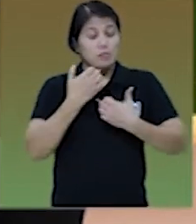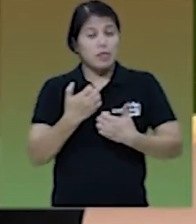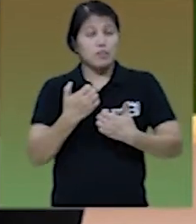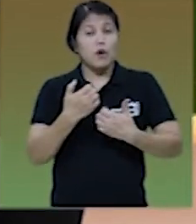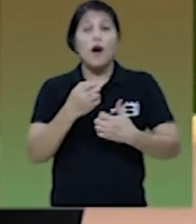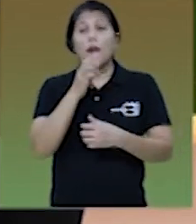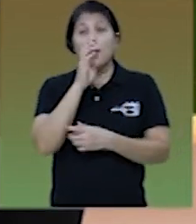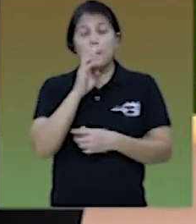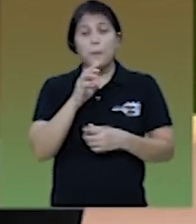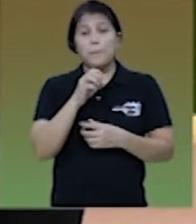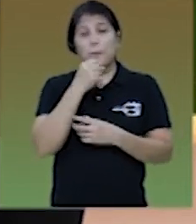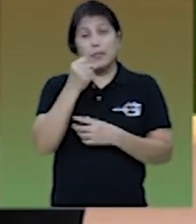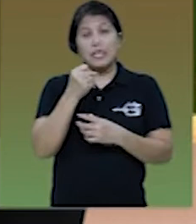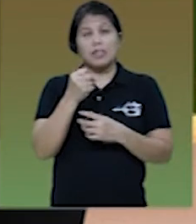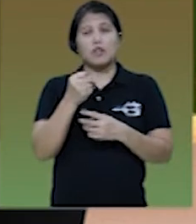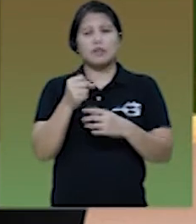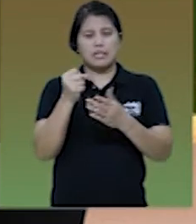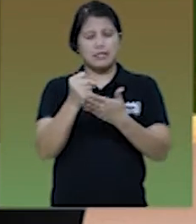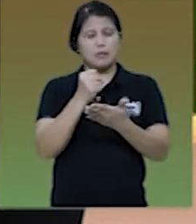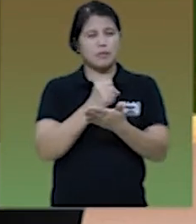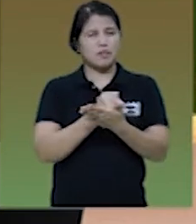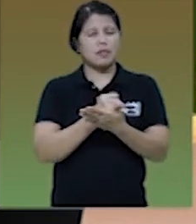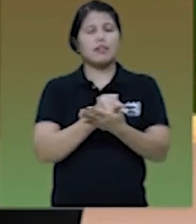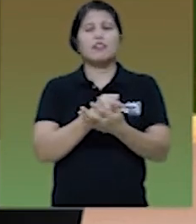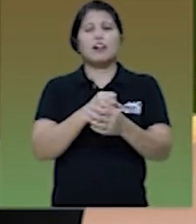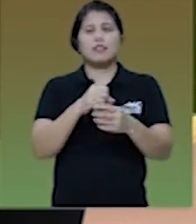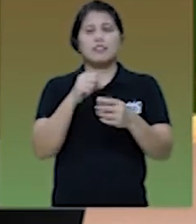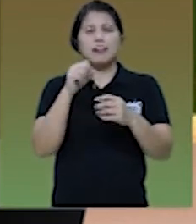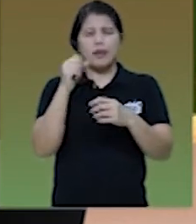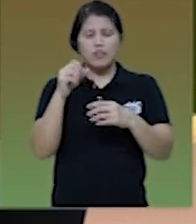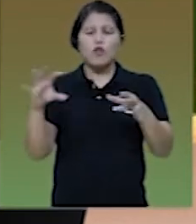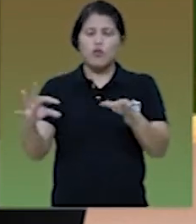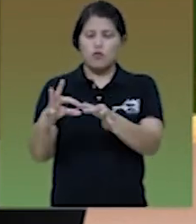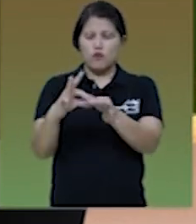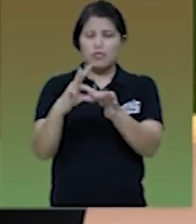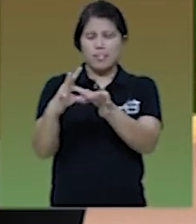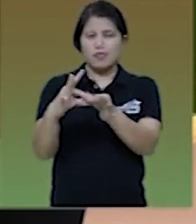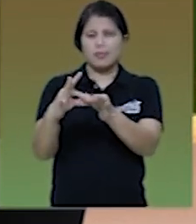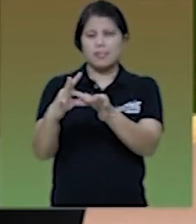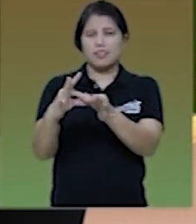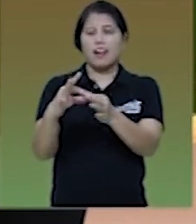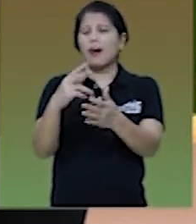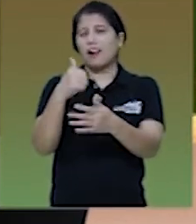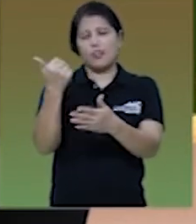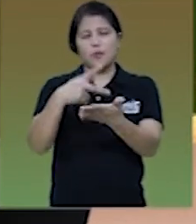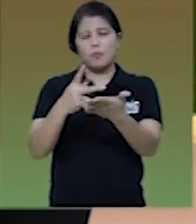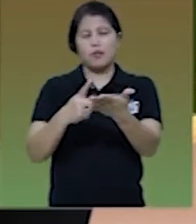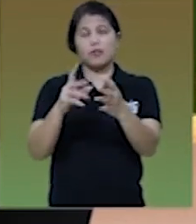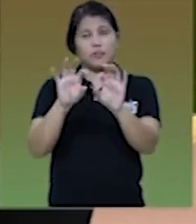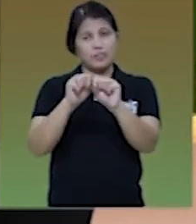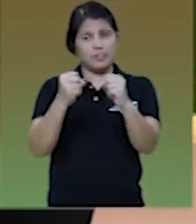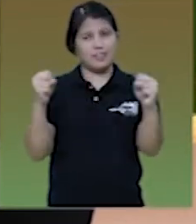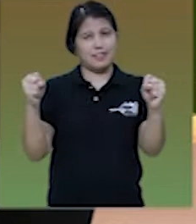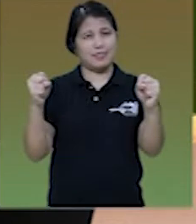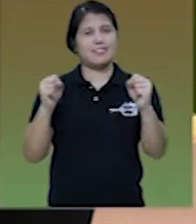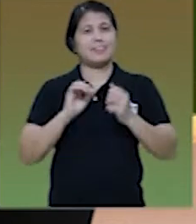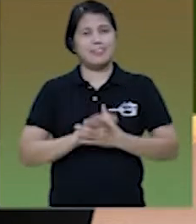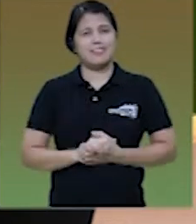of being of the subject, and they connect it to the other parts of the sentence.